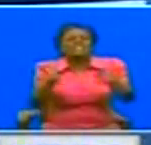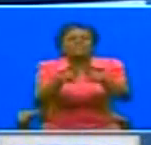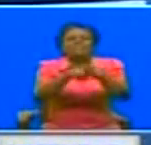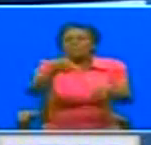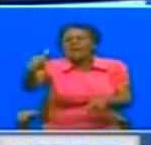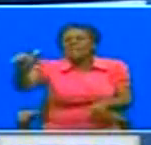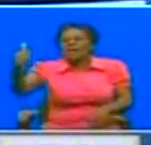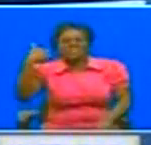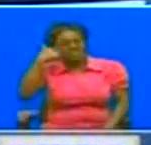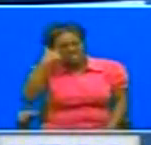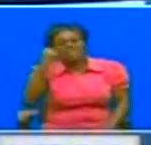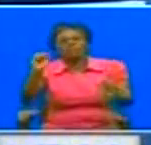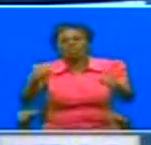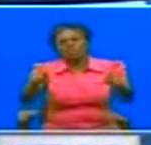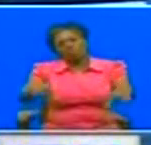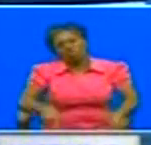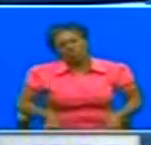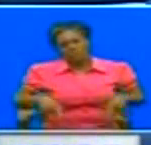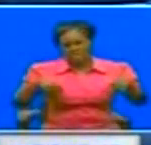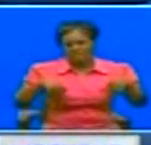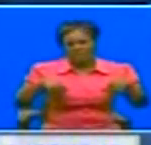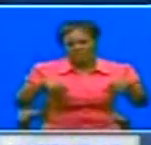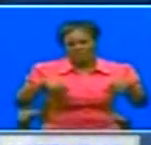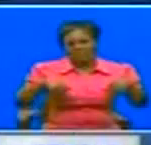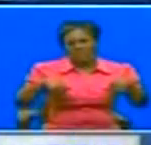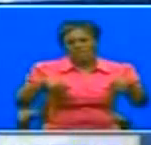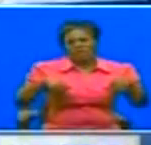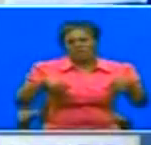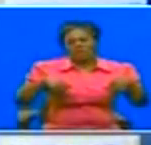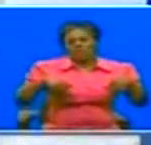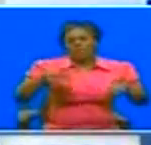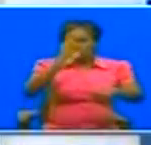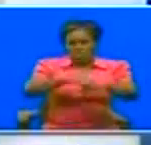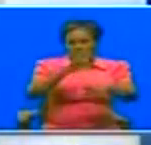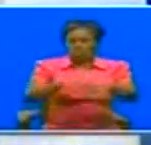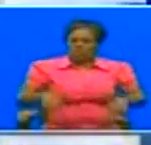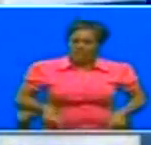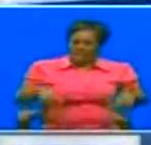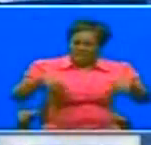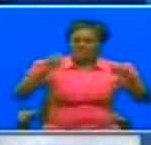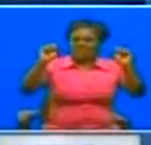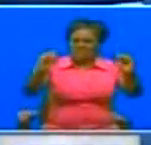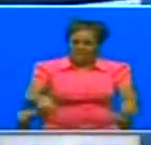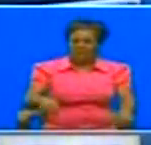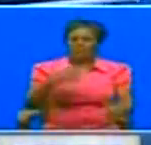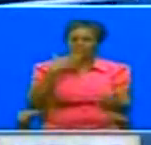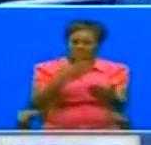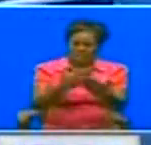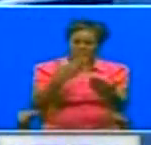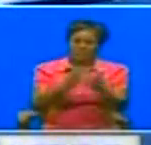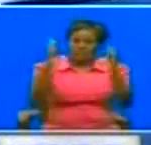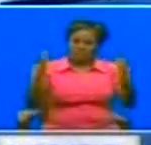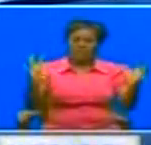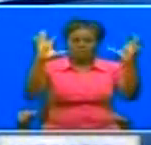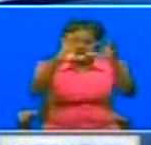other. Absolutely. That you can live with and you could be able to live a very fruitful life with. Thank you very much for that. Thank you very much for joining